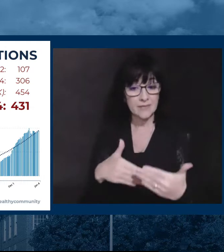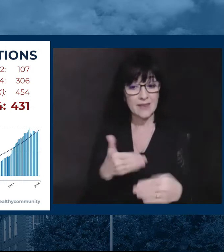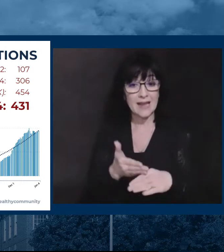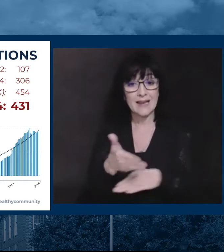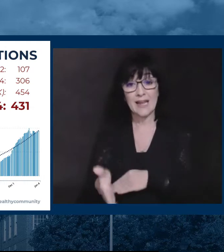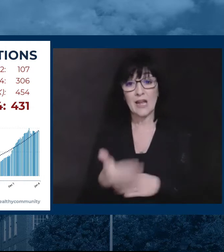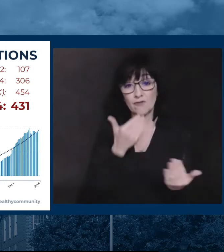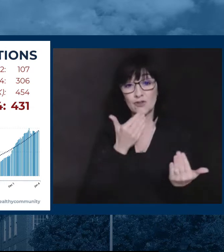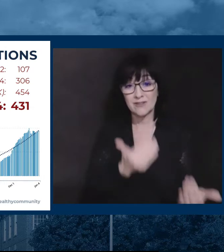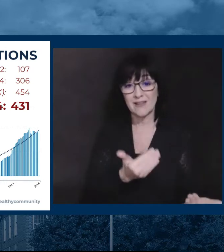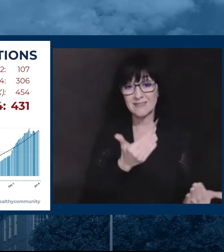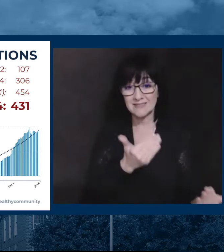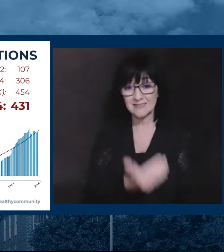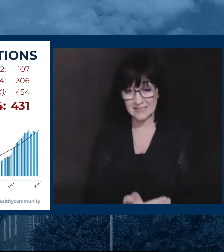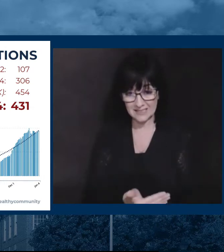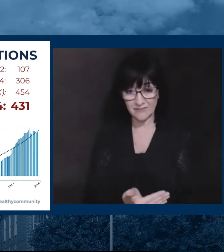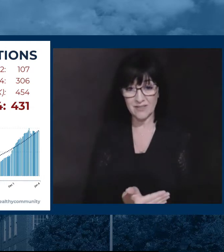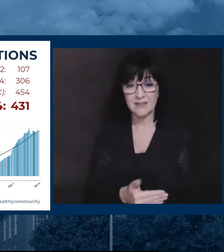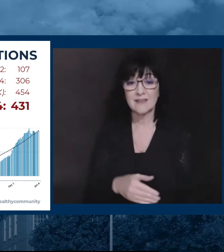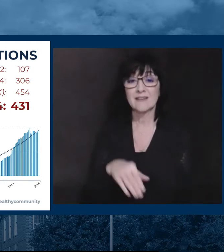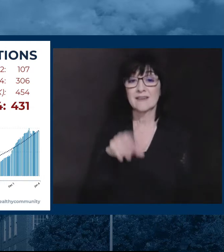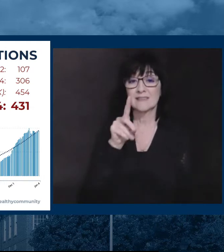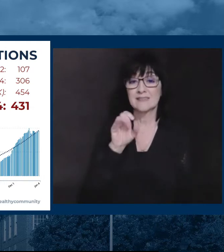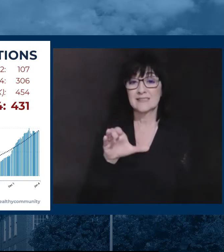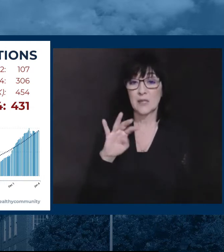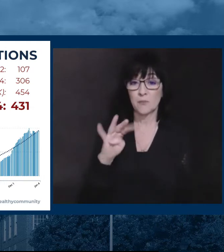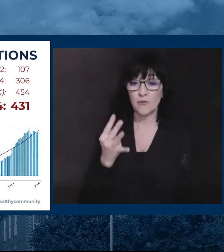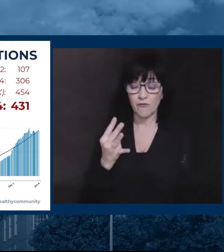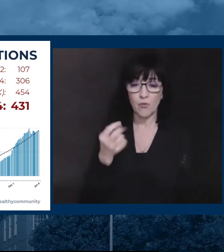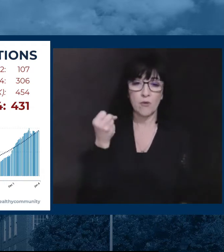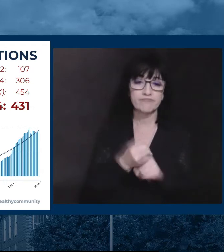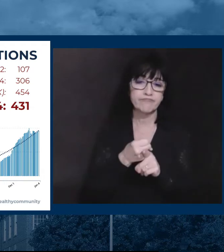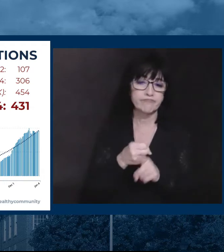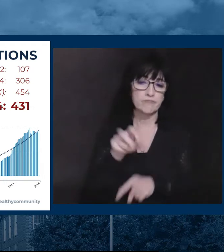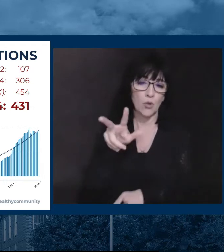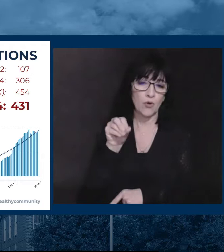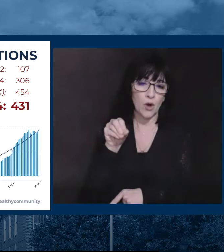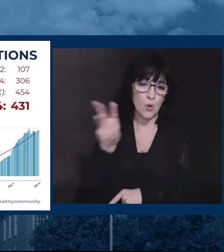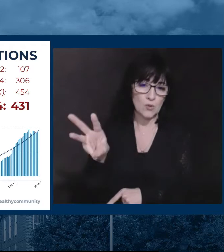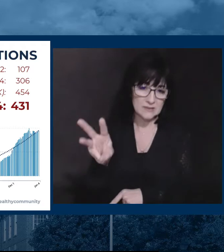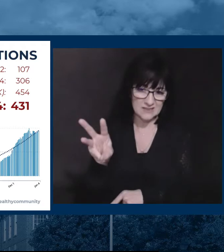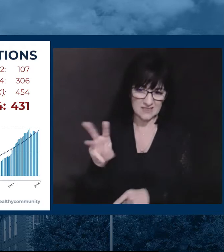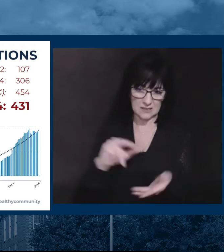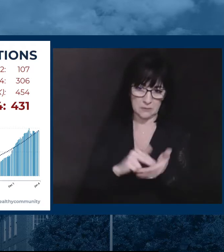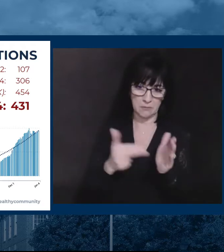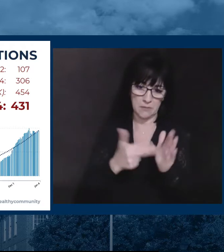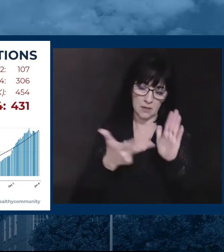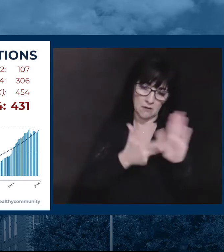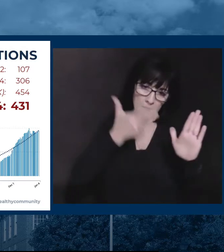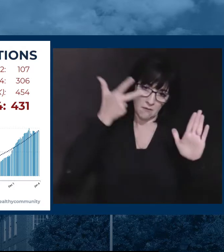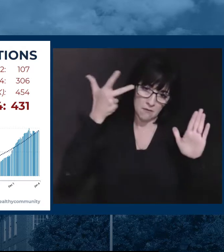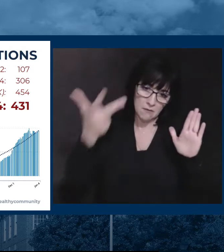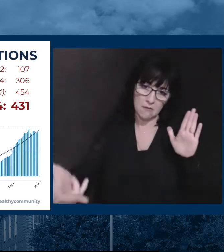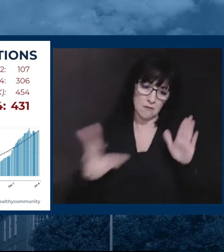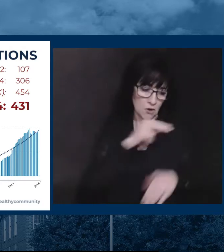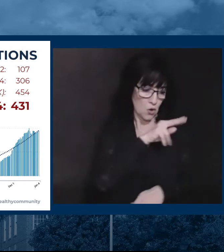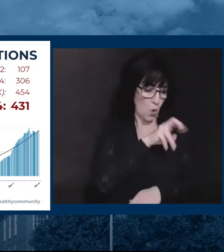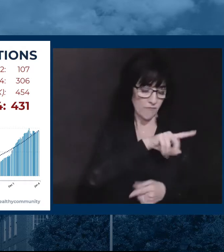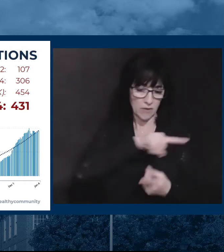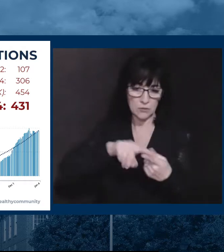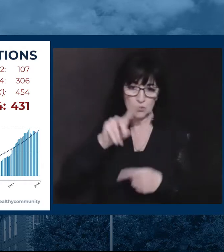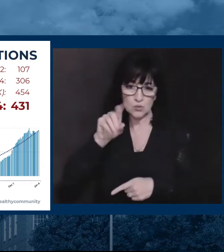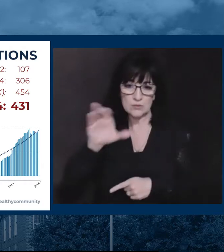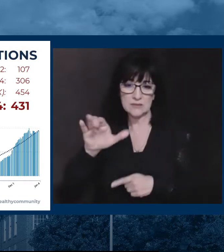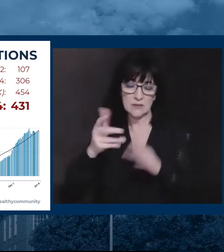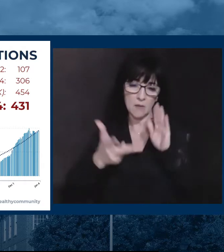the 2nd to 306, 3 times almost, just in a month from November to December, and